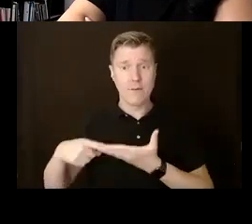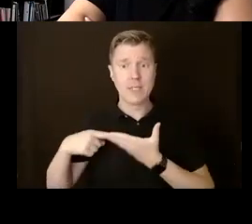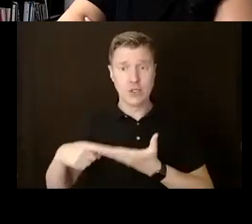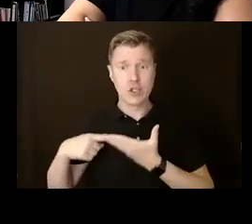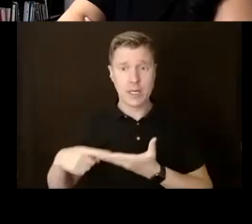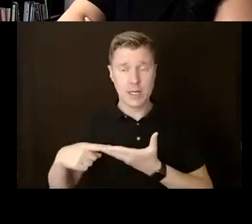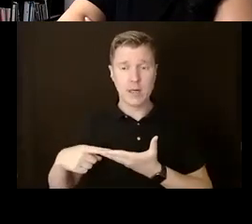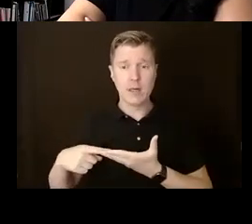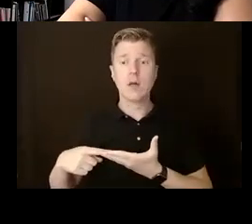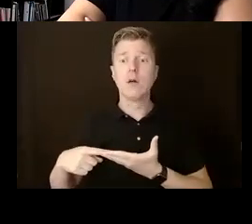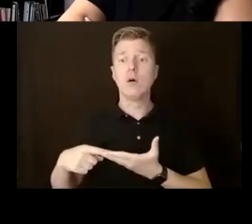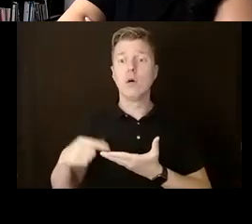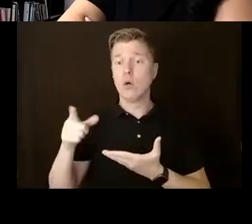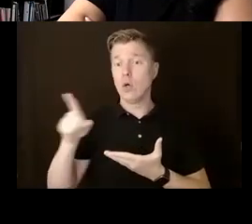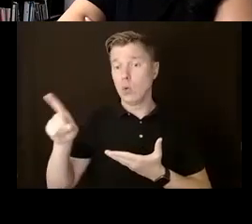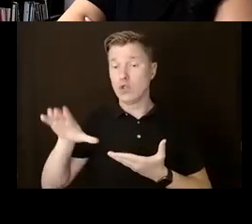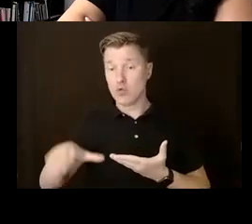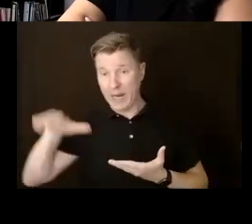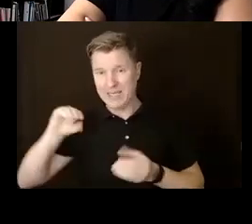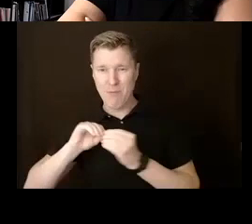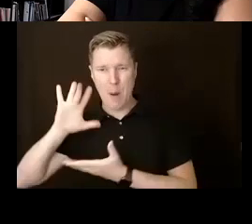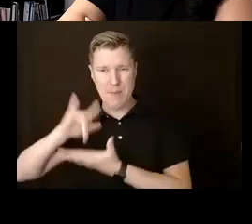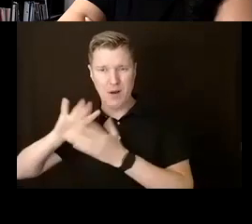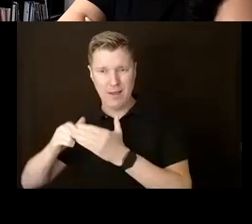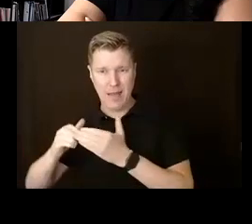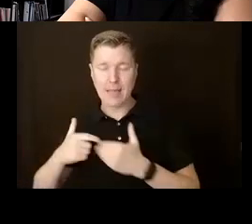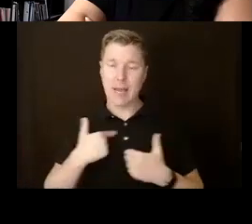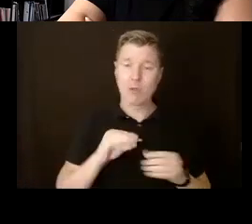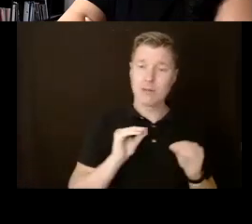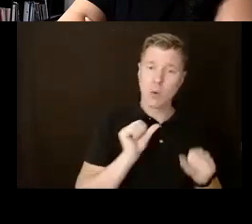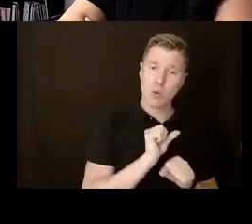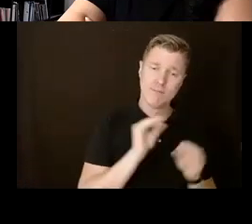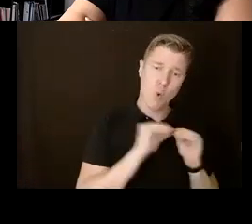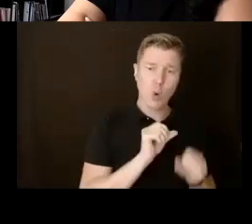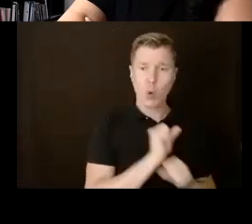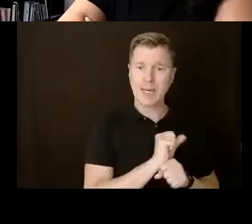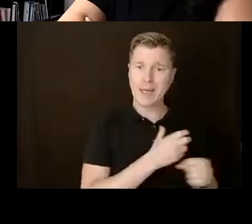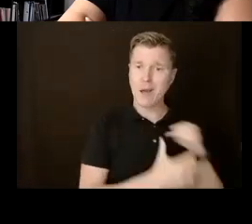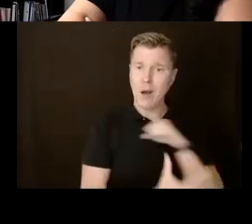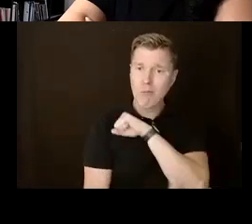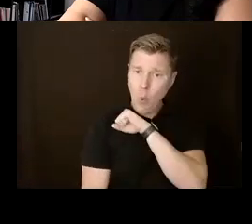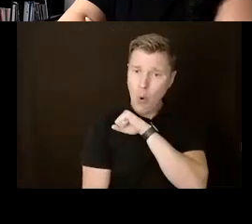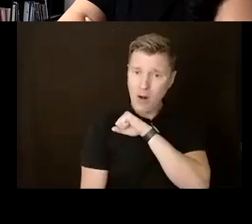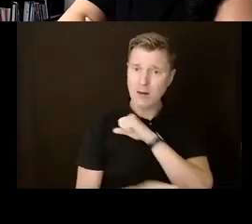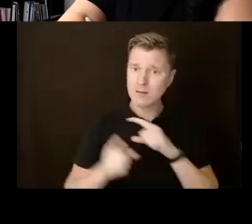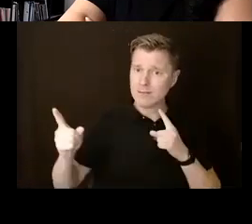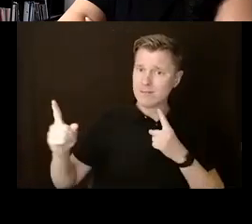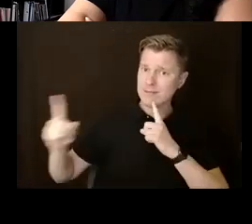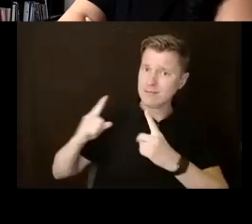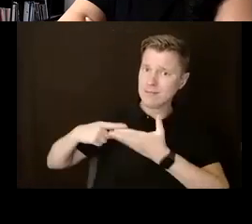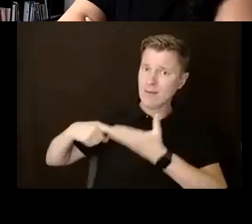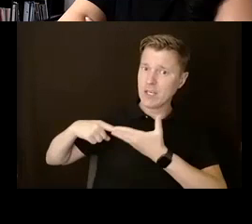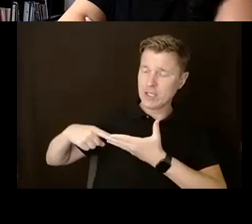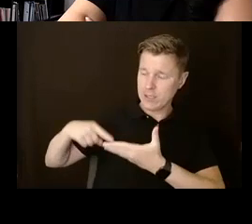middle class, and I was raised more like working poor, working class. And these conversations are not easy and they're